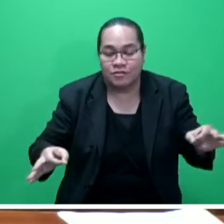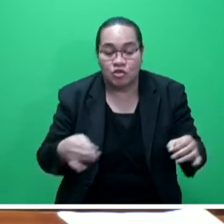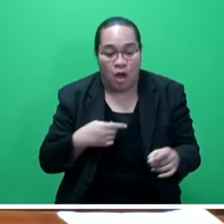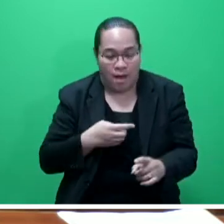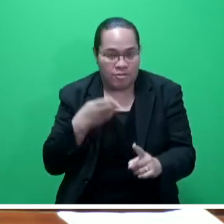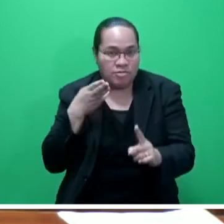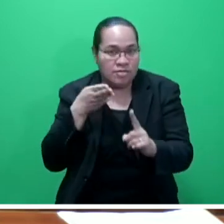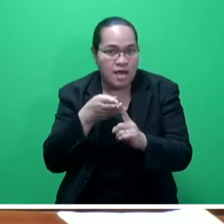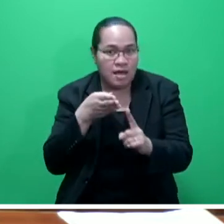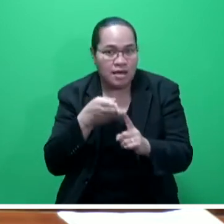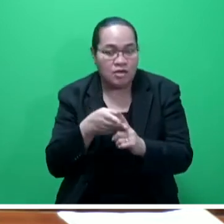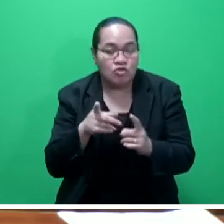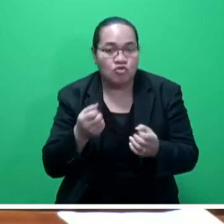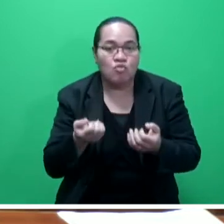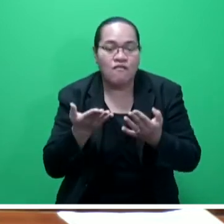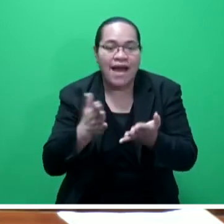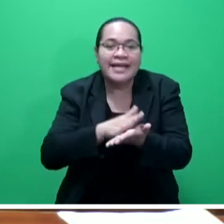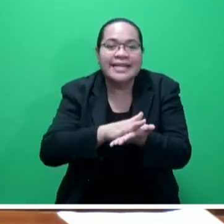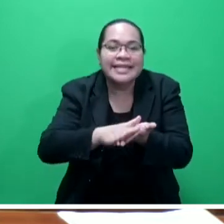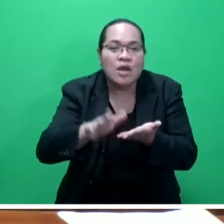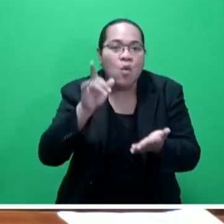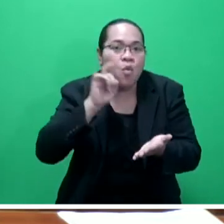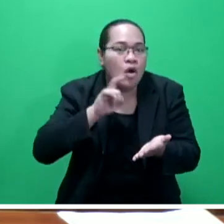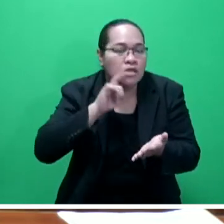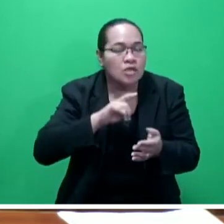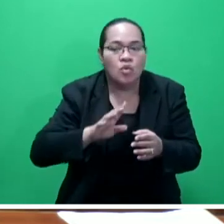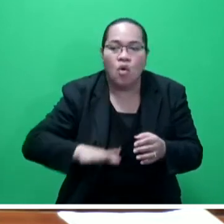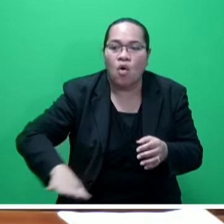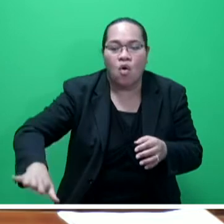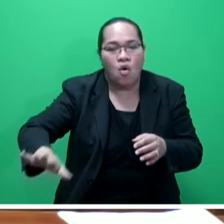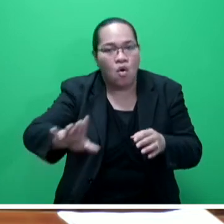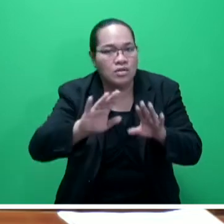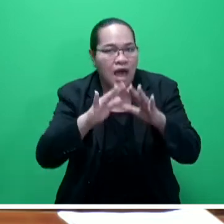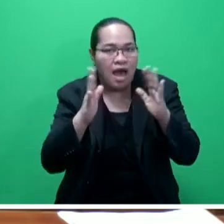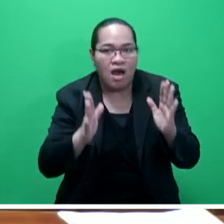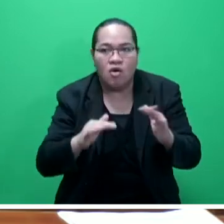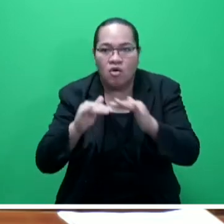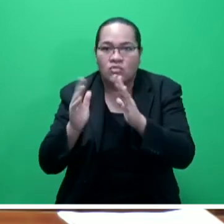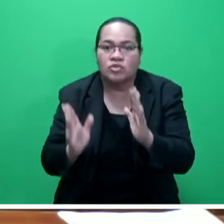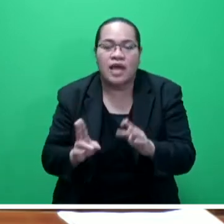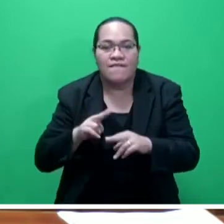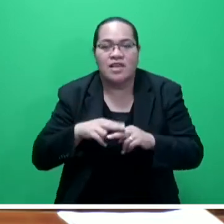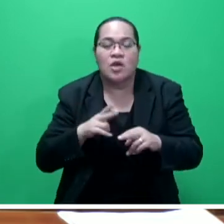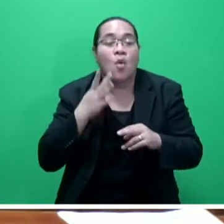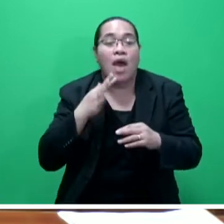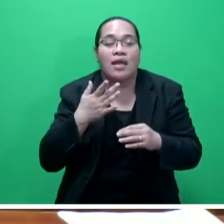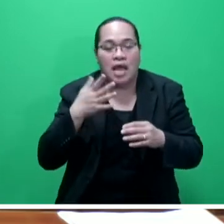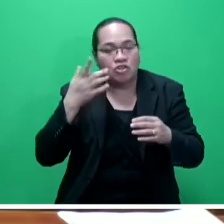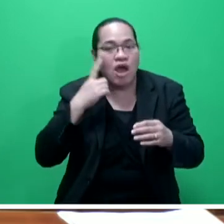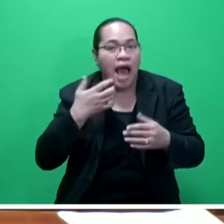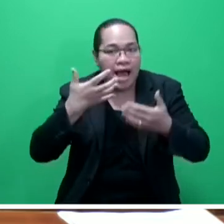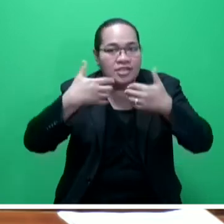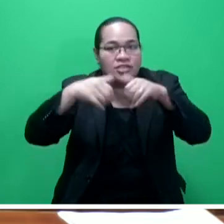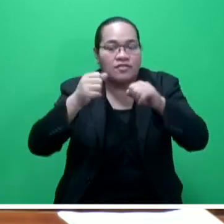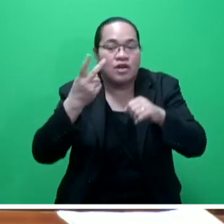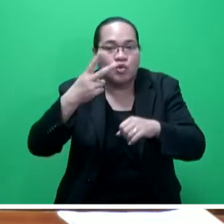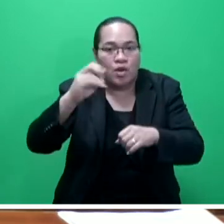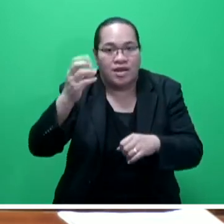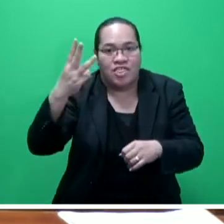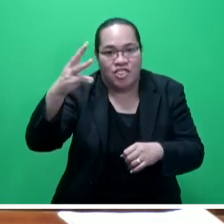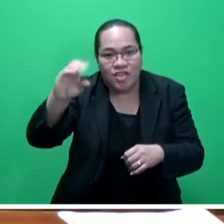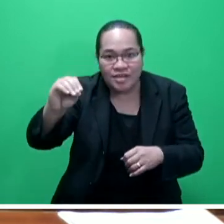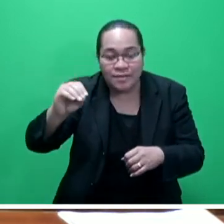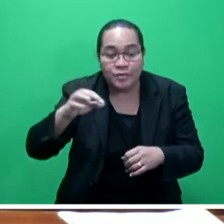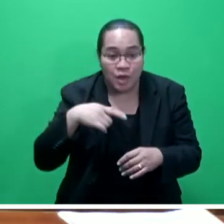is to provide clean water to all the households in Fiji by the year 2030. And in that plan, we cover both